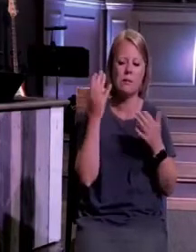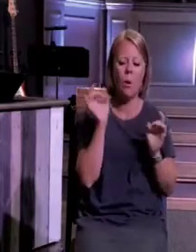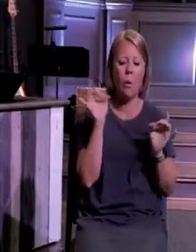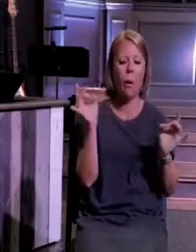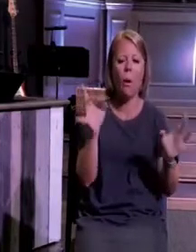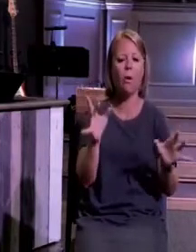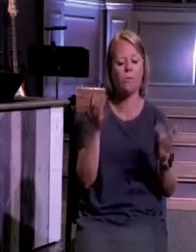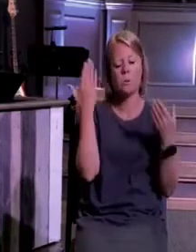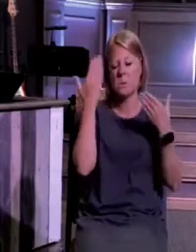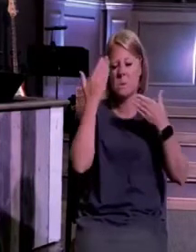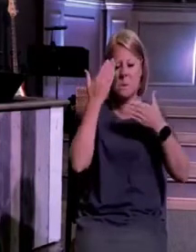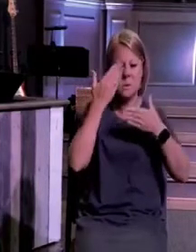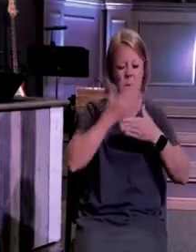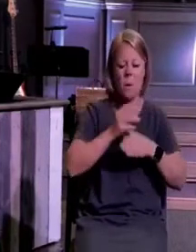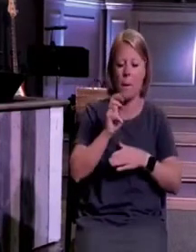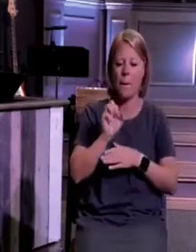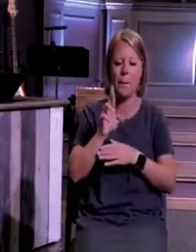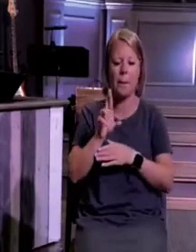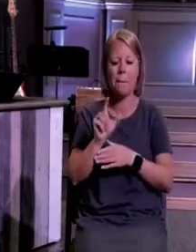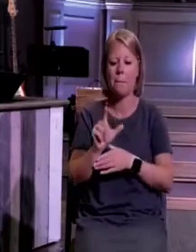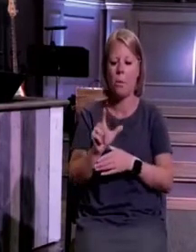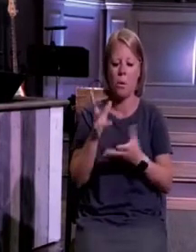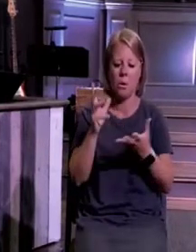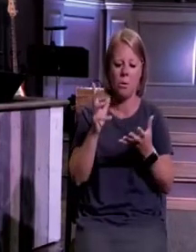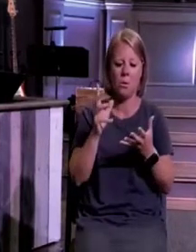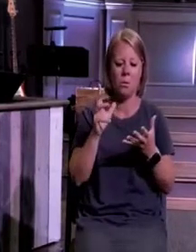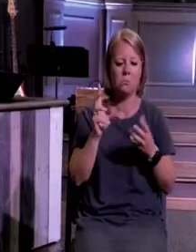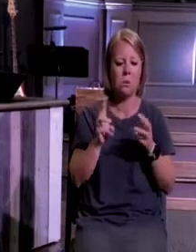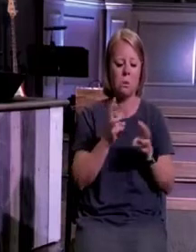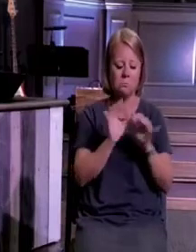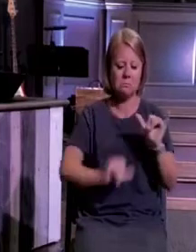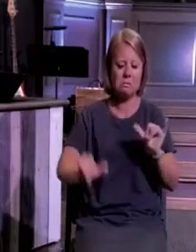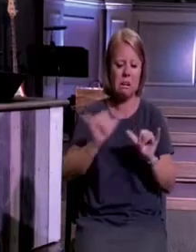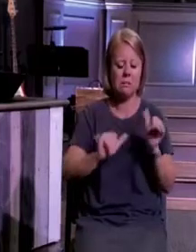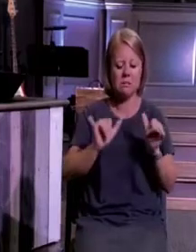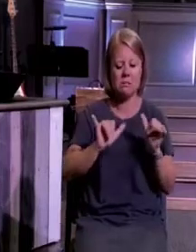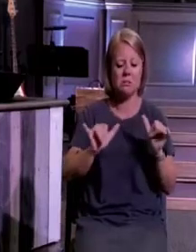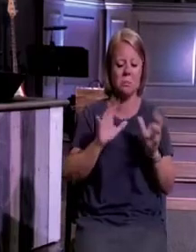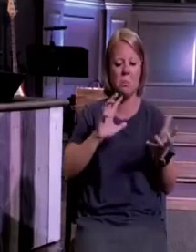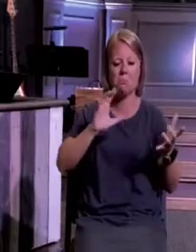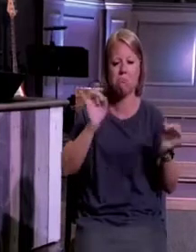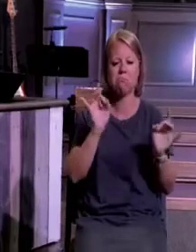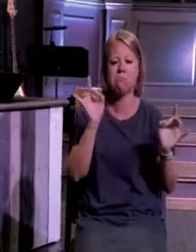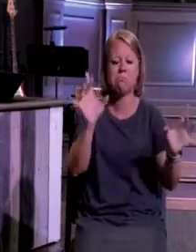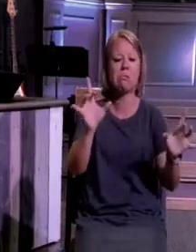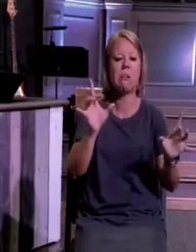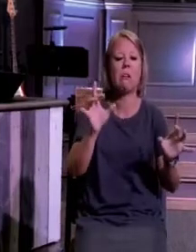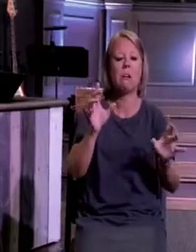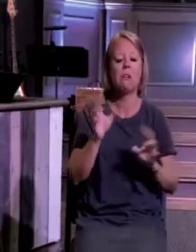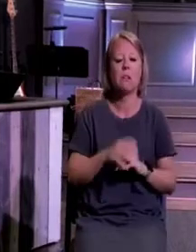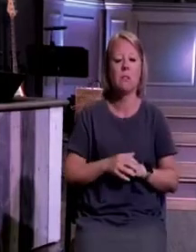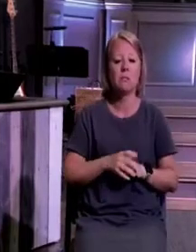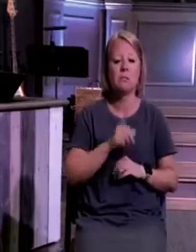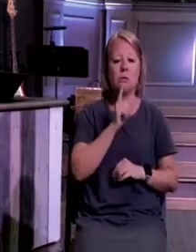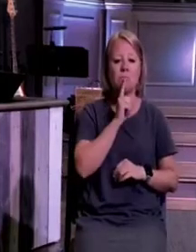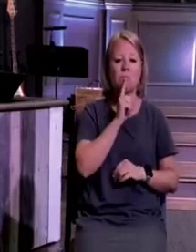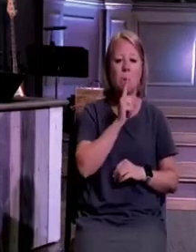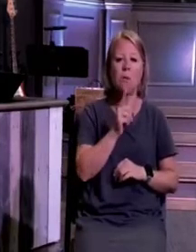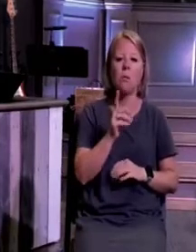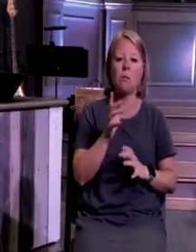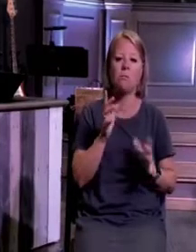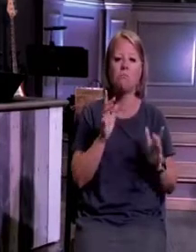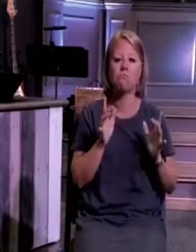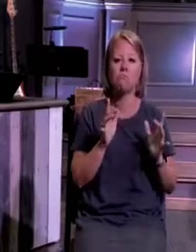awful dark in the moral decay, and Jeremiah's looking around him and seeing the total unraveling of what